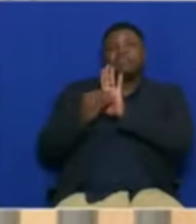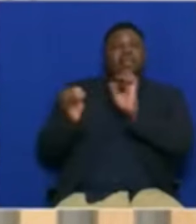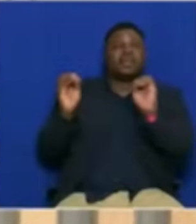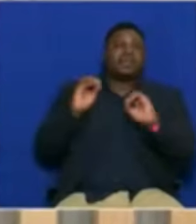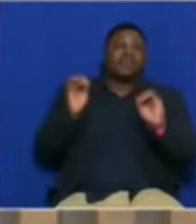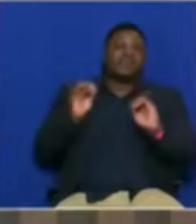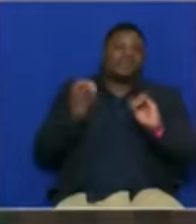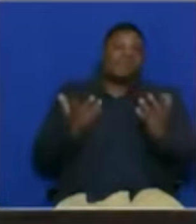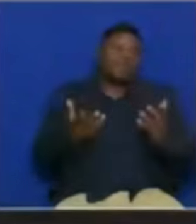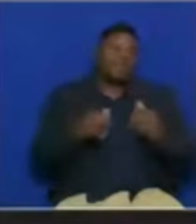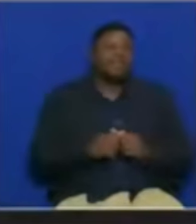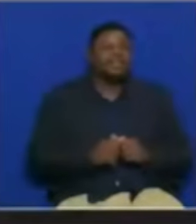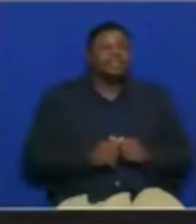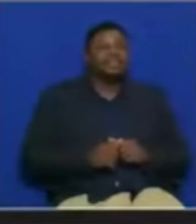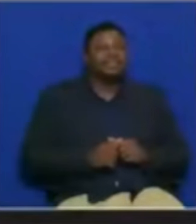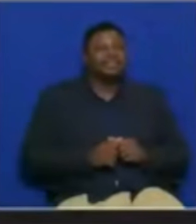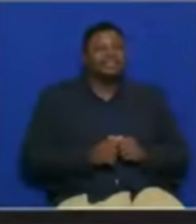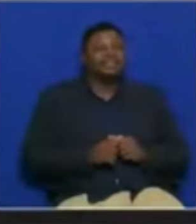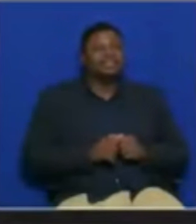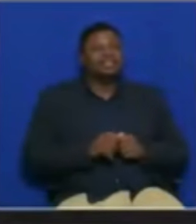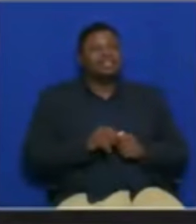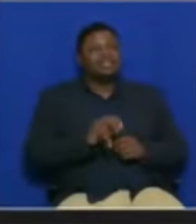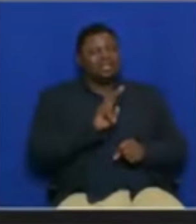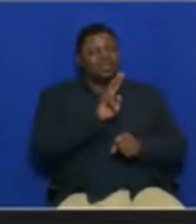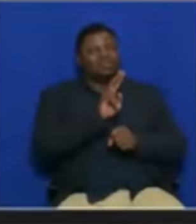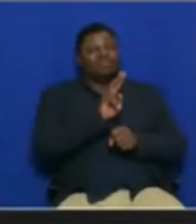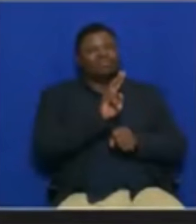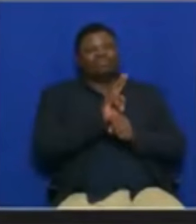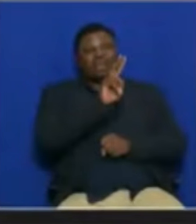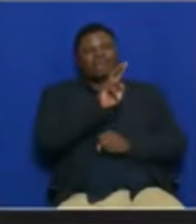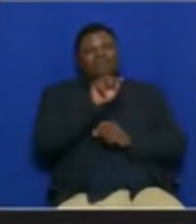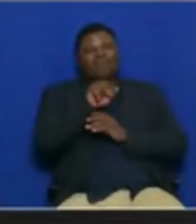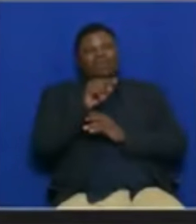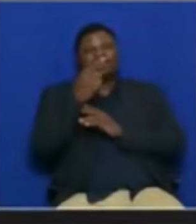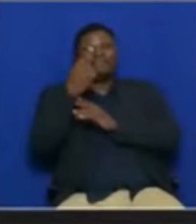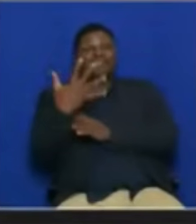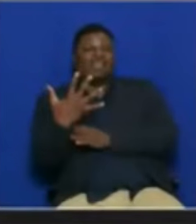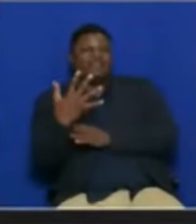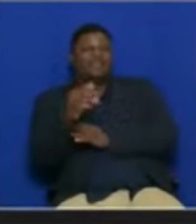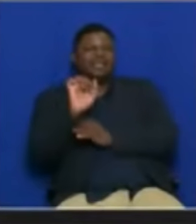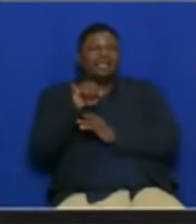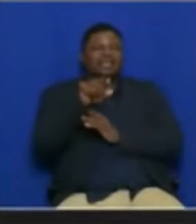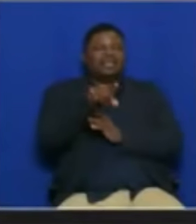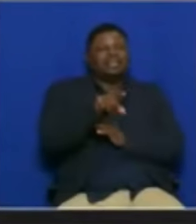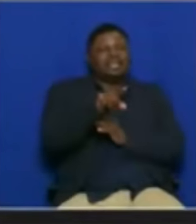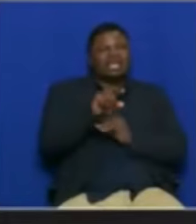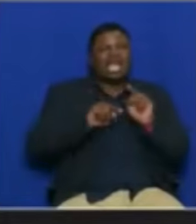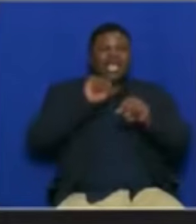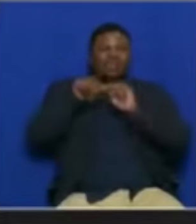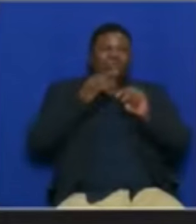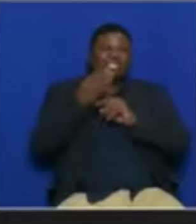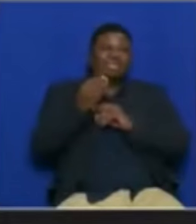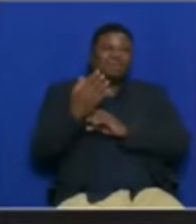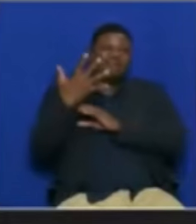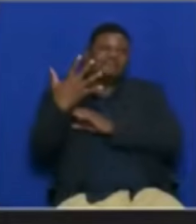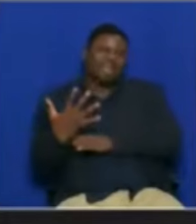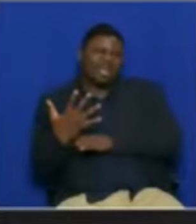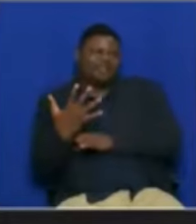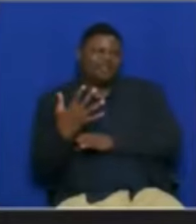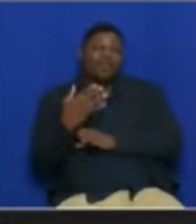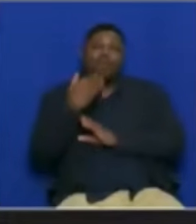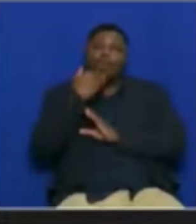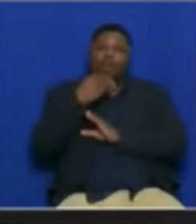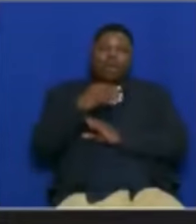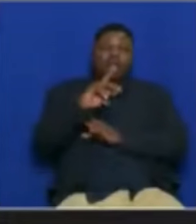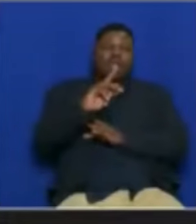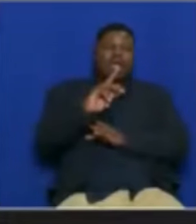Accused 5 was not based in the CI environment, and accused 5, for the record, is Gabela.